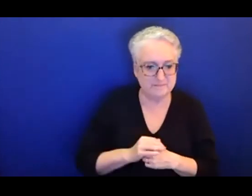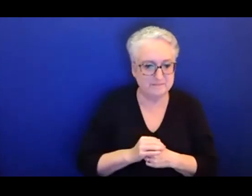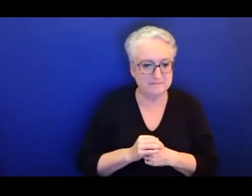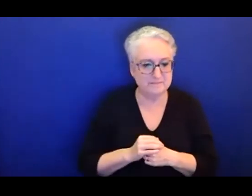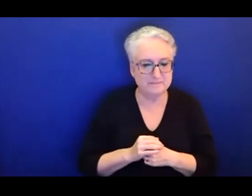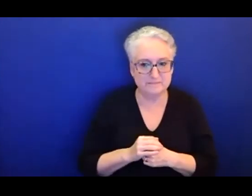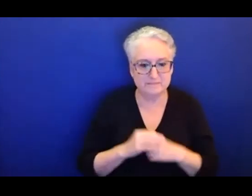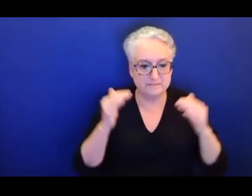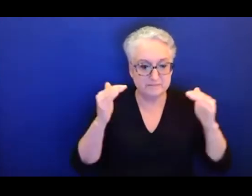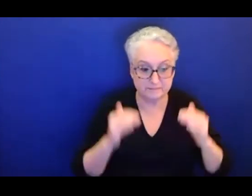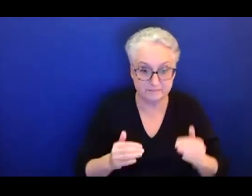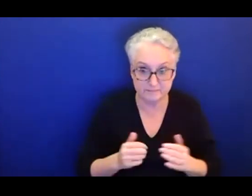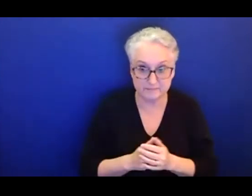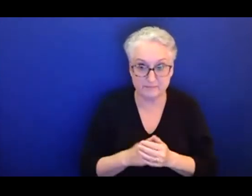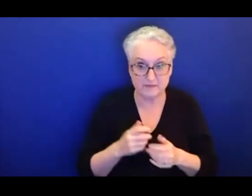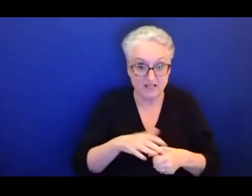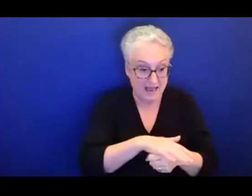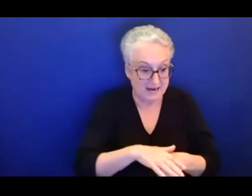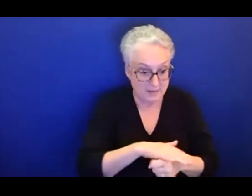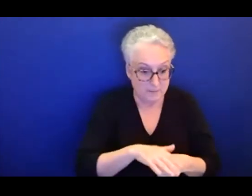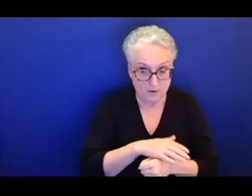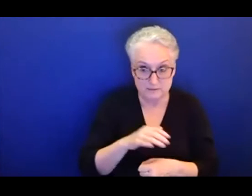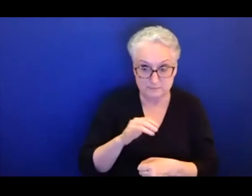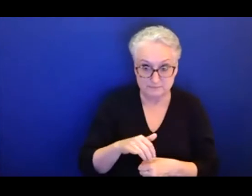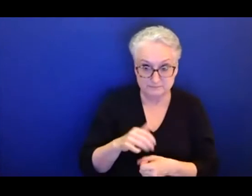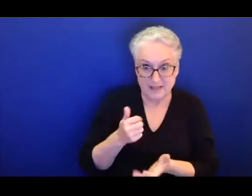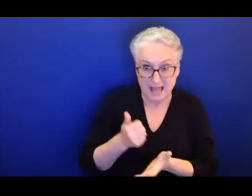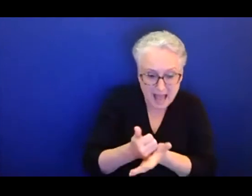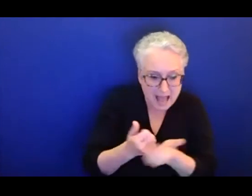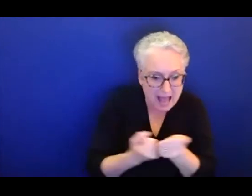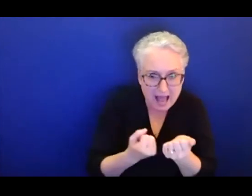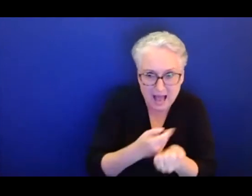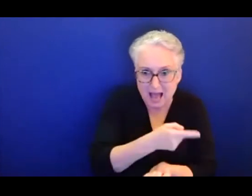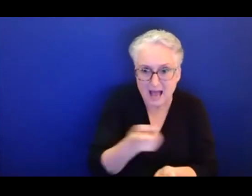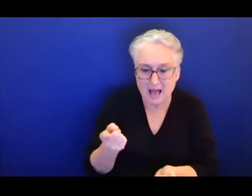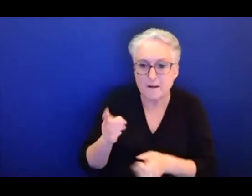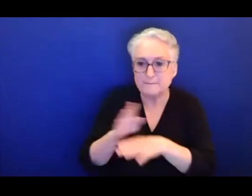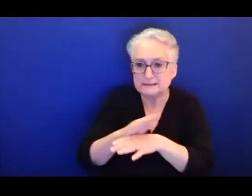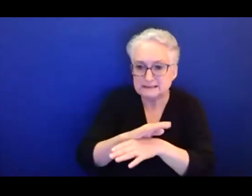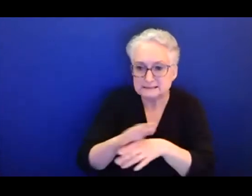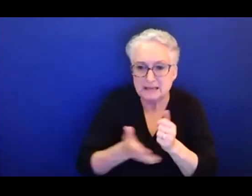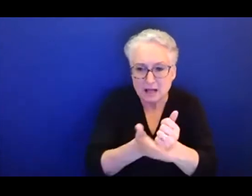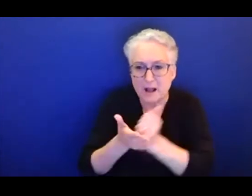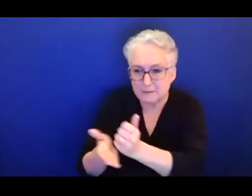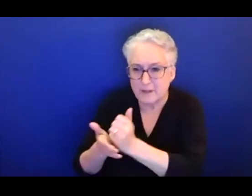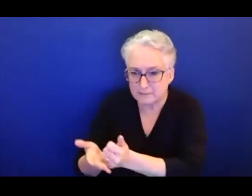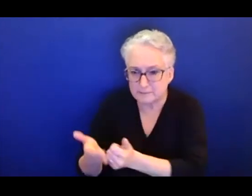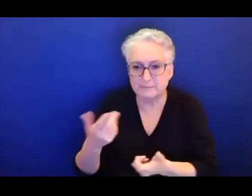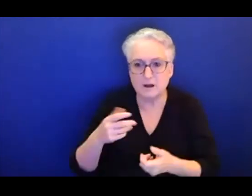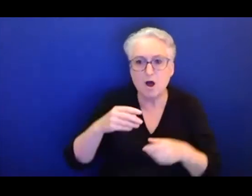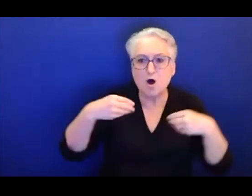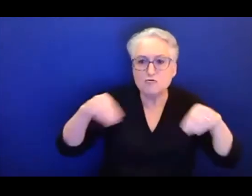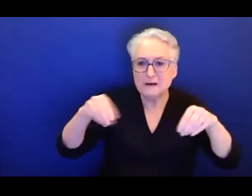small business matching grants for retail and commercial businesses, we're receiving $75,000. And our goal is to assist